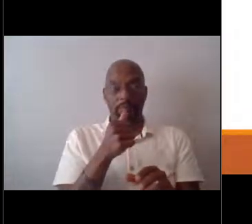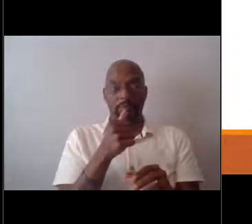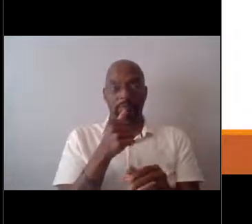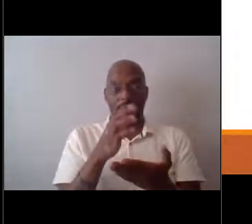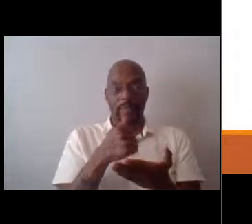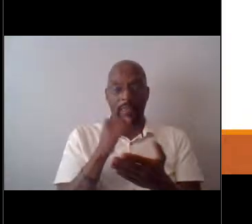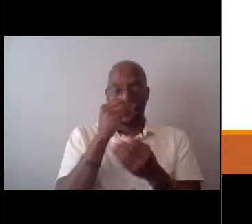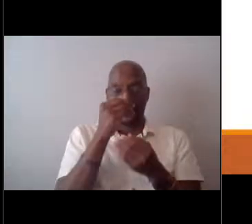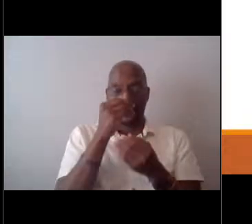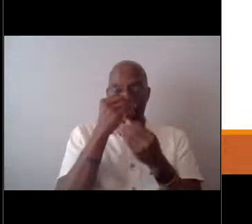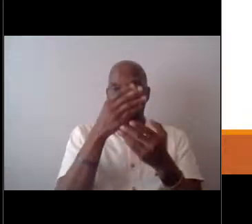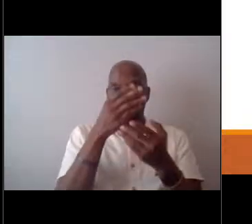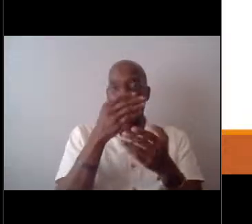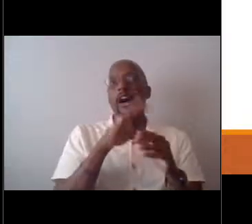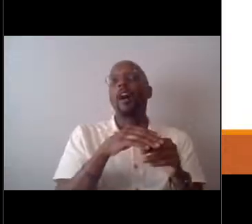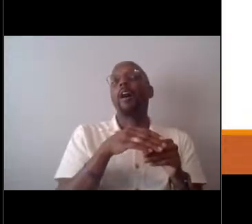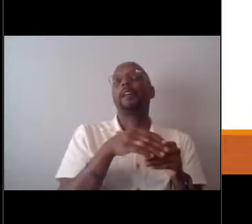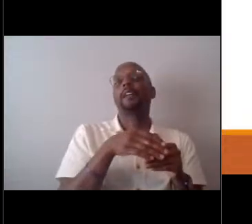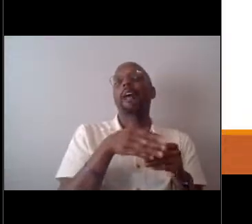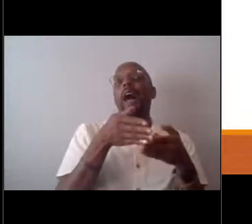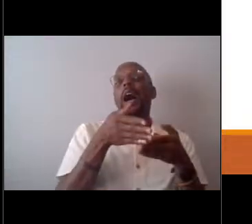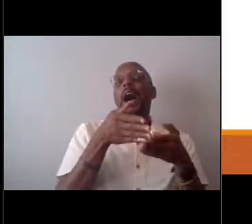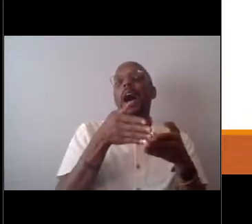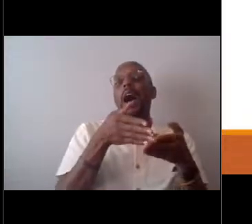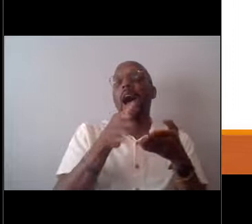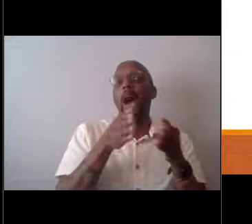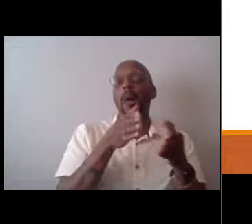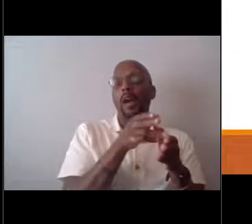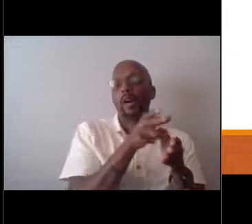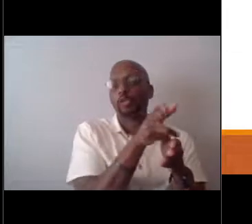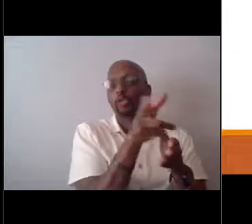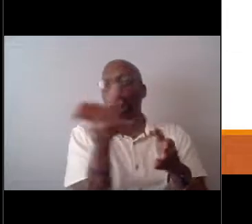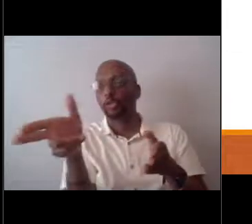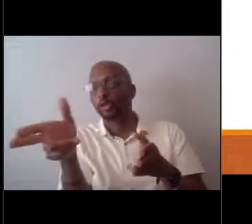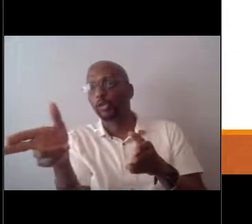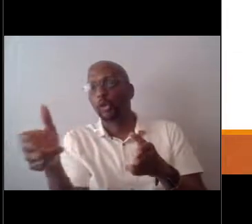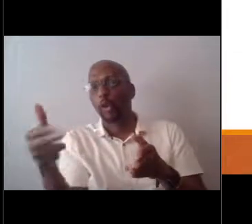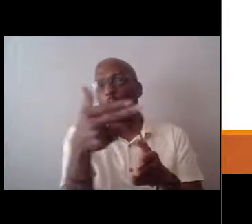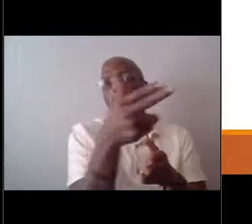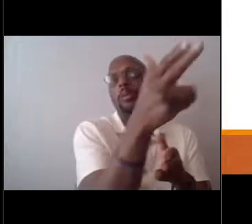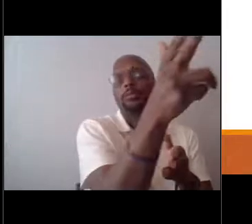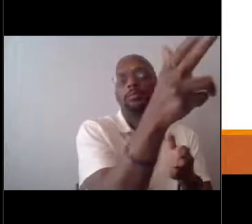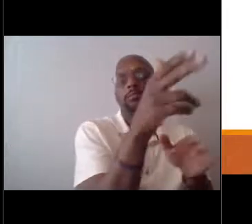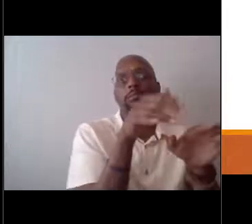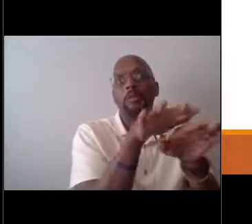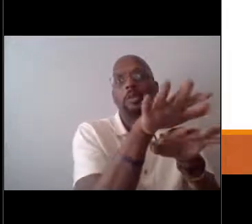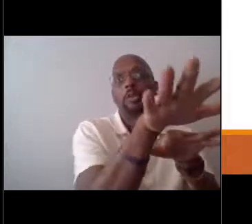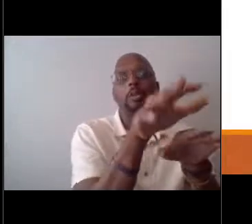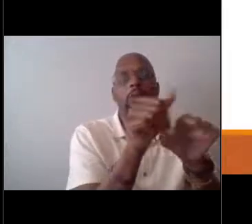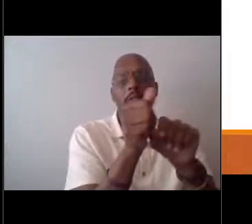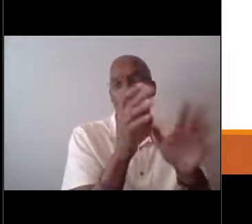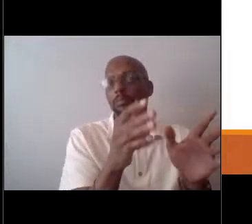on and off ramps because there is a very clear nexus to the local transportation system and the mobility needs of